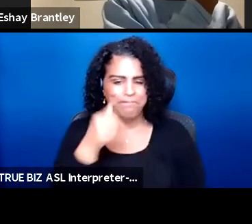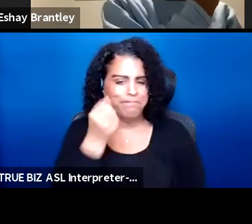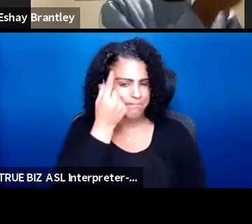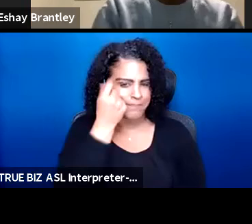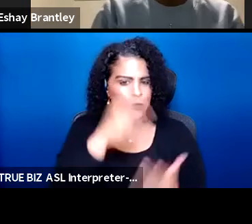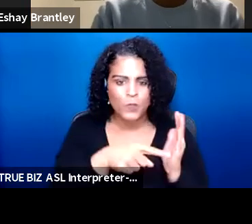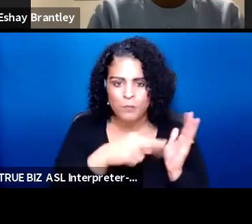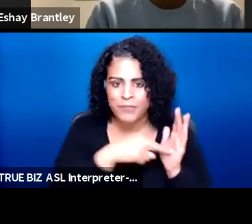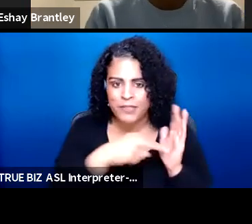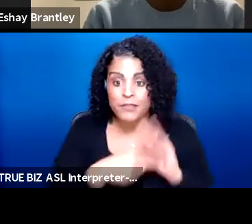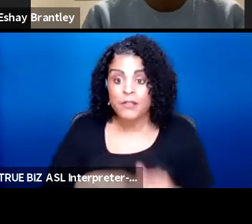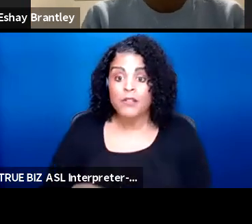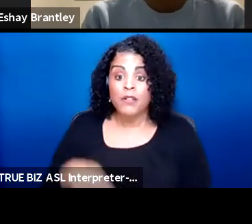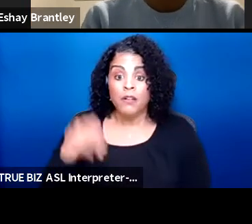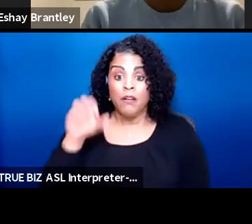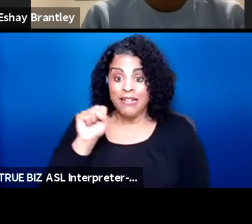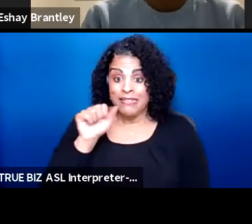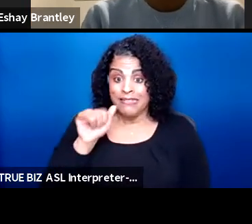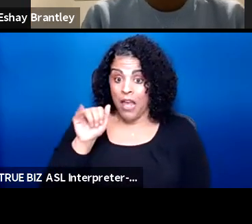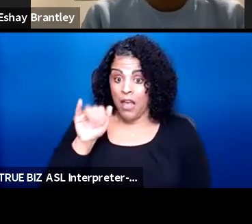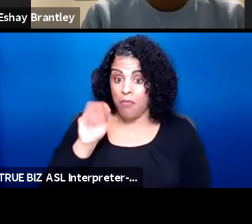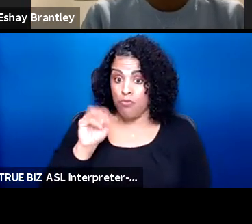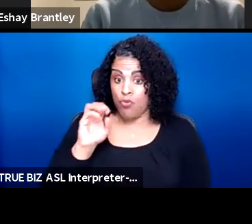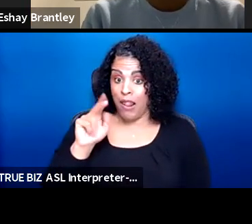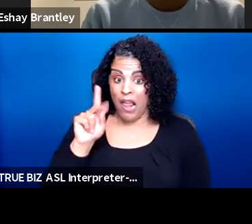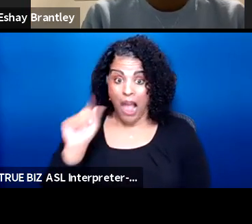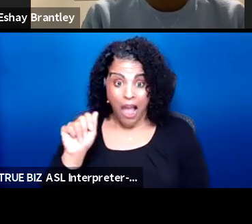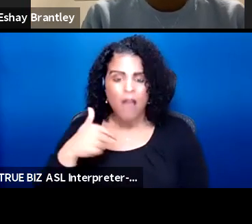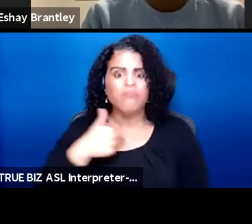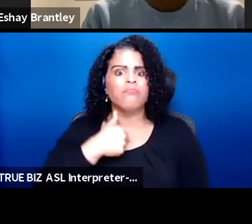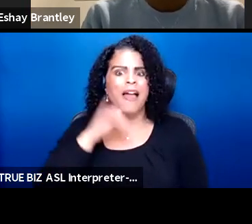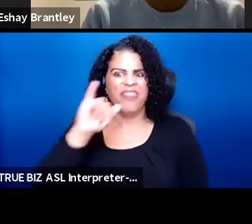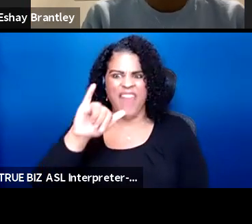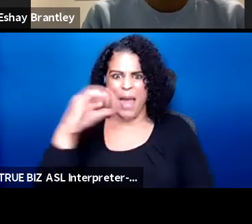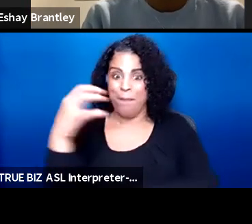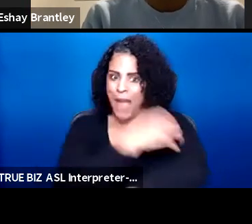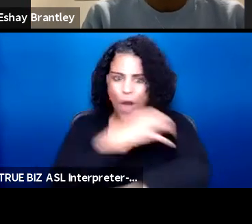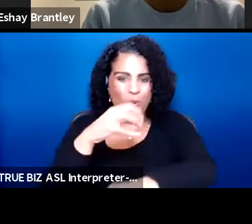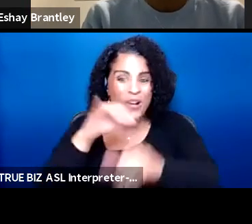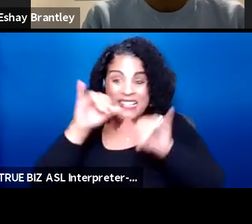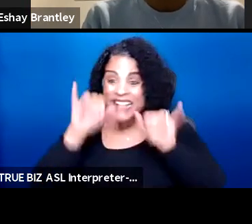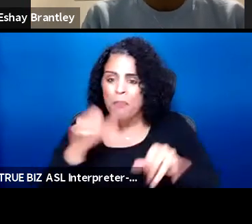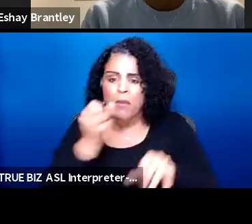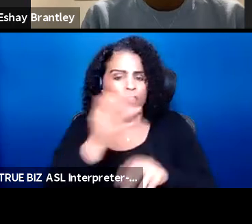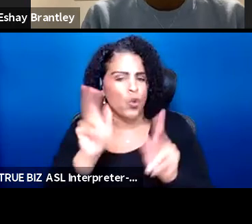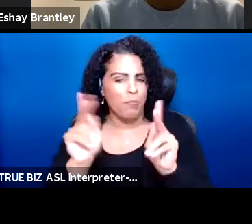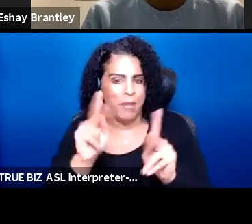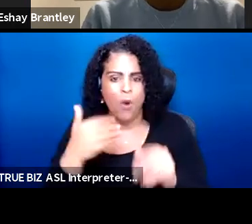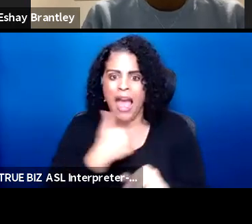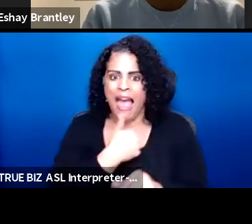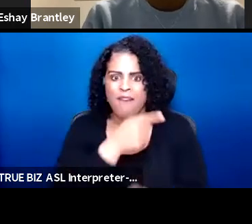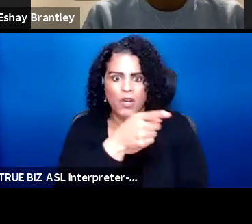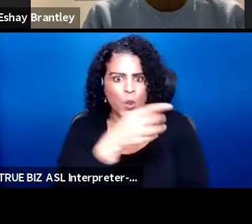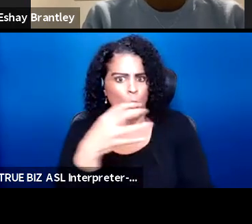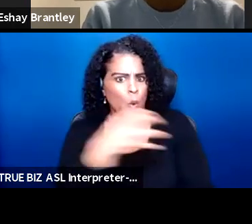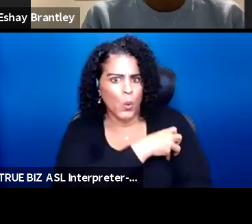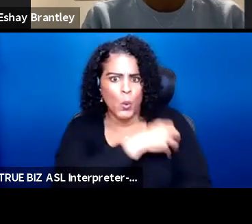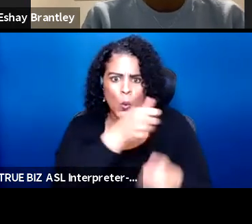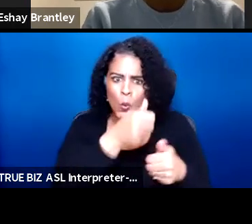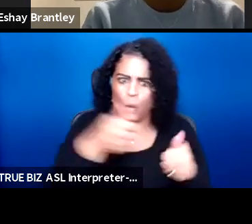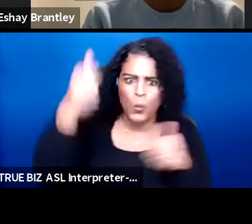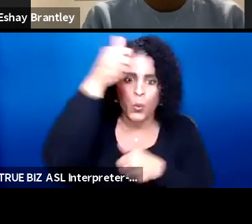Yeah, definitely. For me, that power, right? Like this the same, like very few people having so much power.